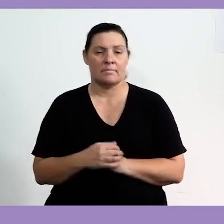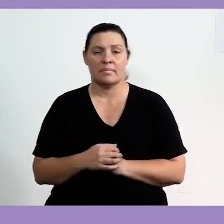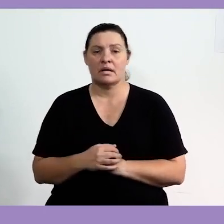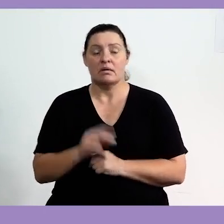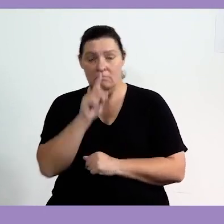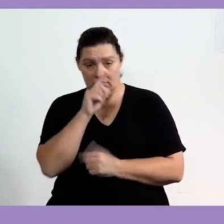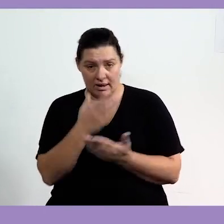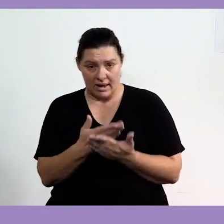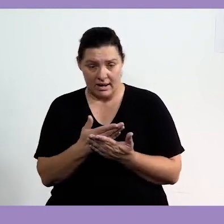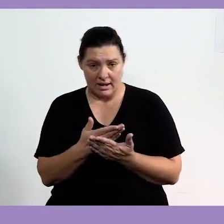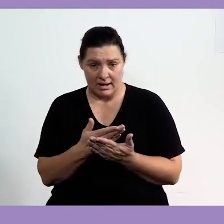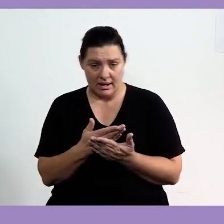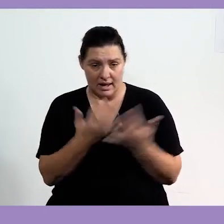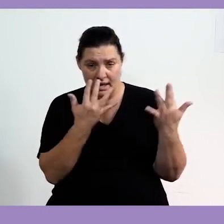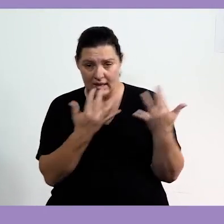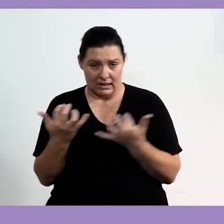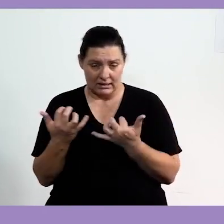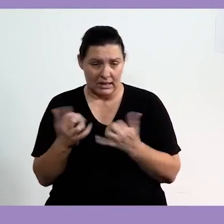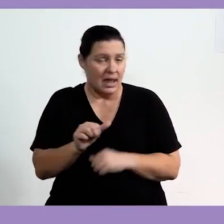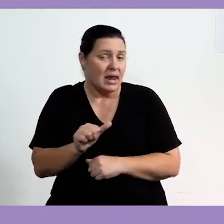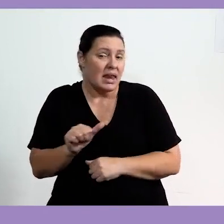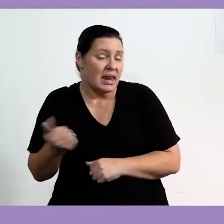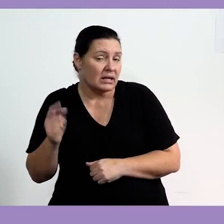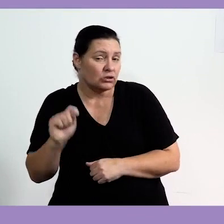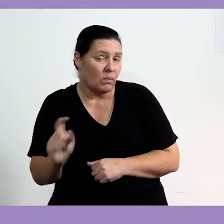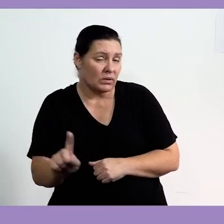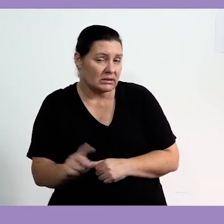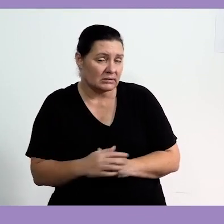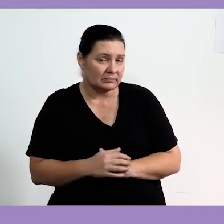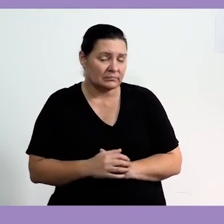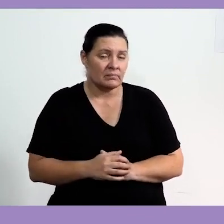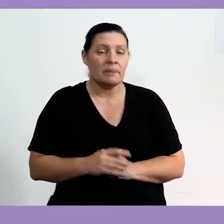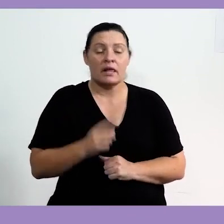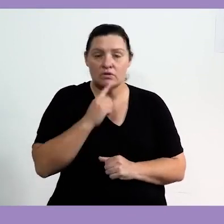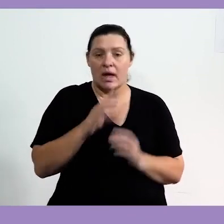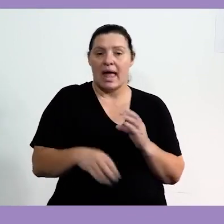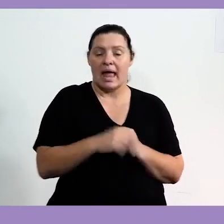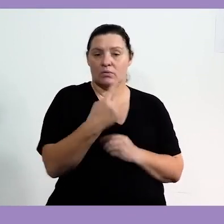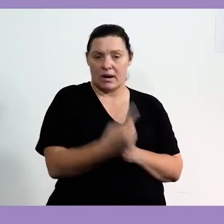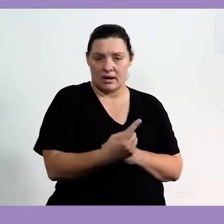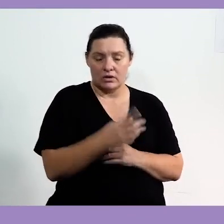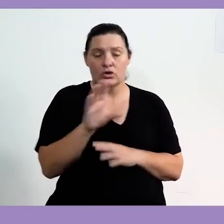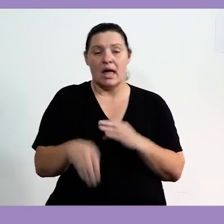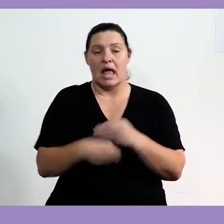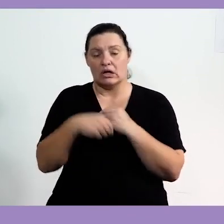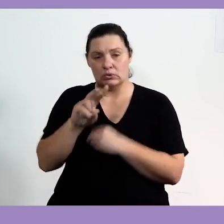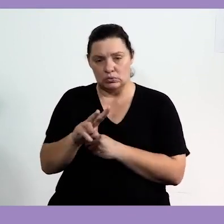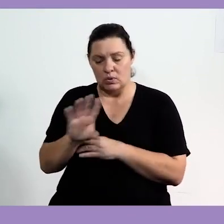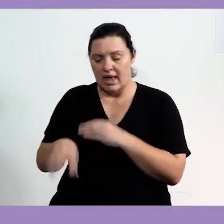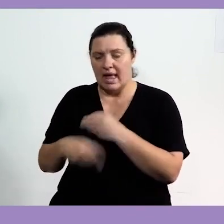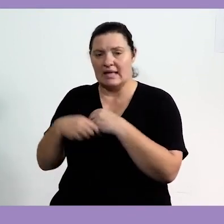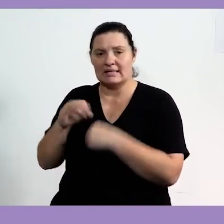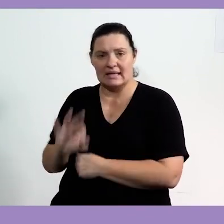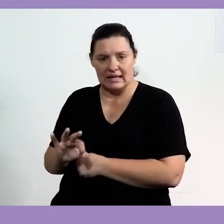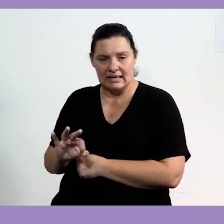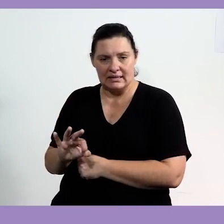there. Do you think you can calculate what the next term will be? So we started by adding 1, then we added